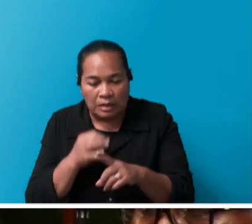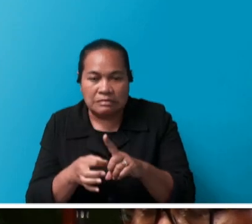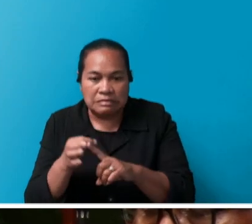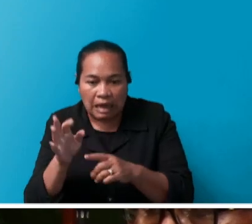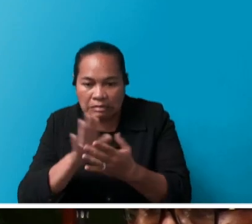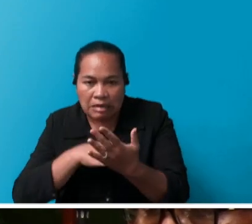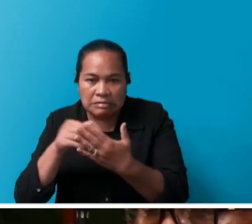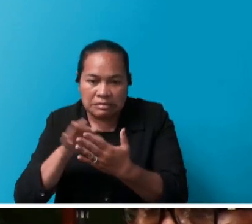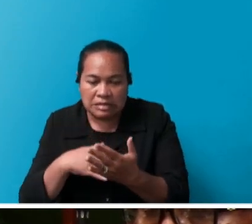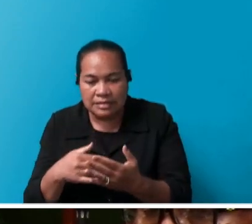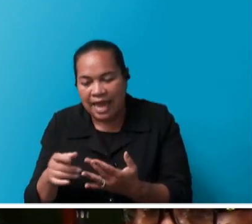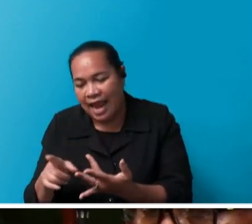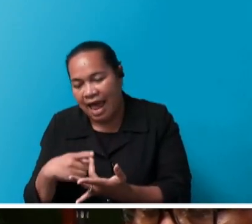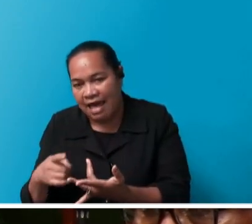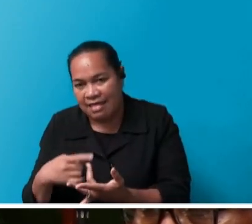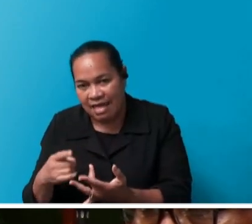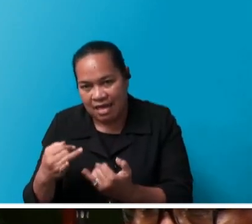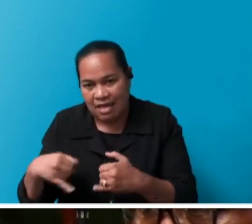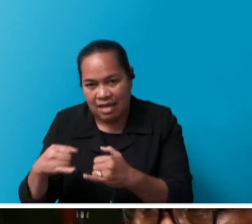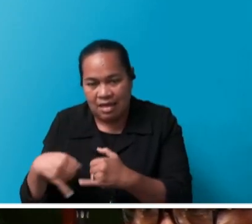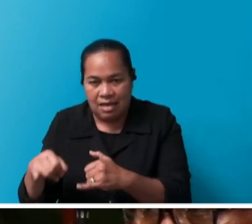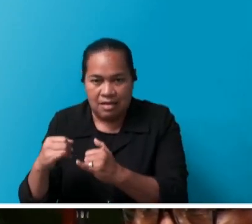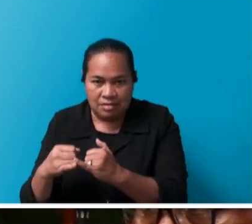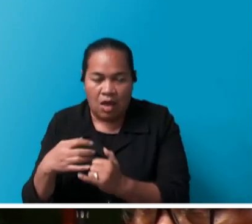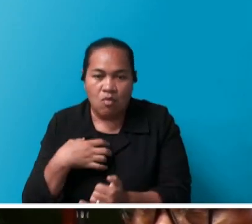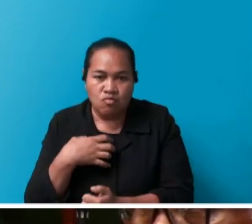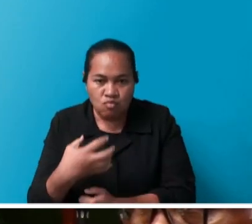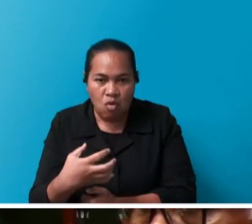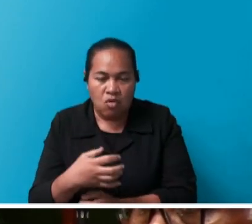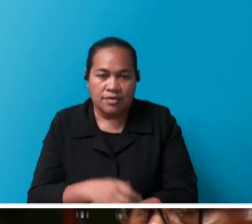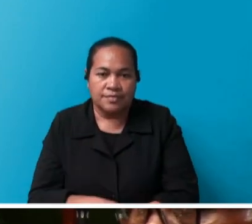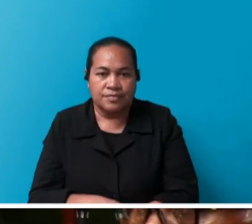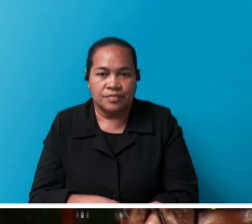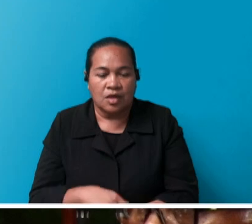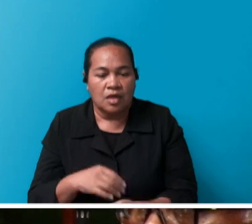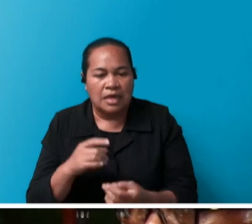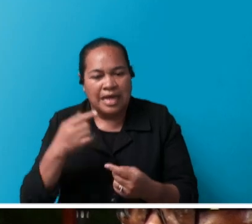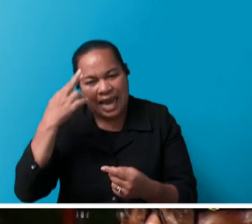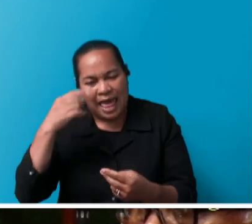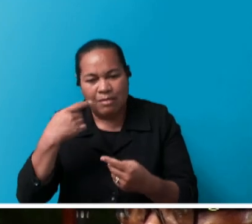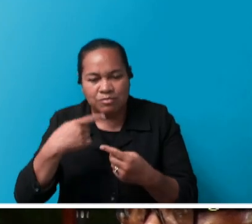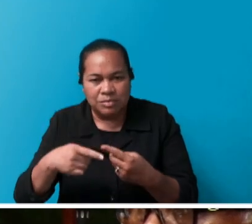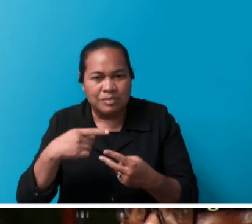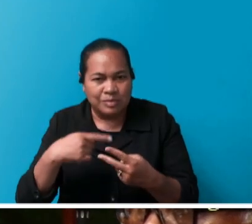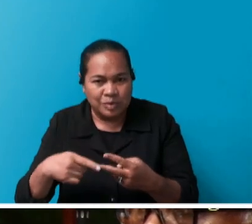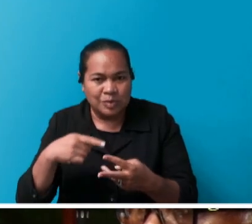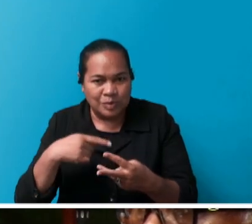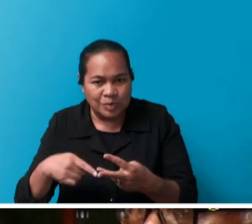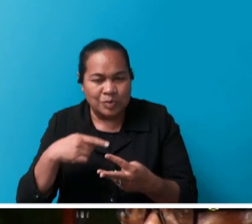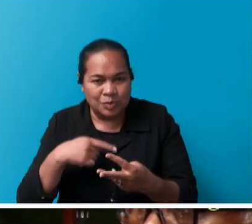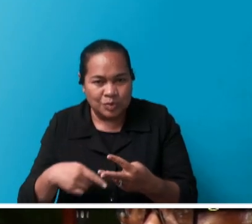work for Oneilau Health Center, Watoa Nursing Station, Totoya Nursing Station, Moala Health Center, and